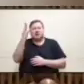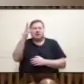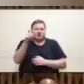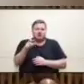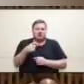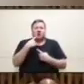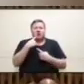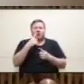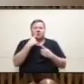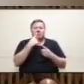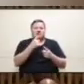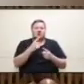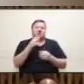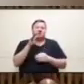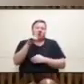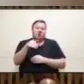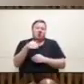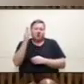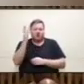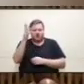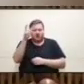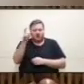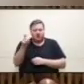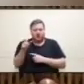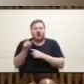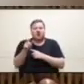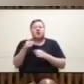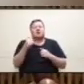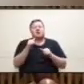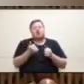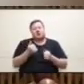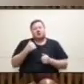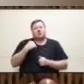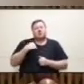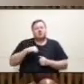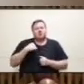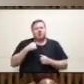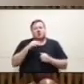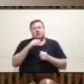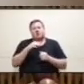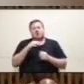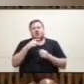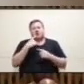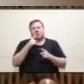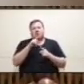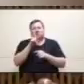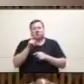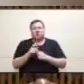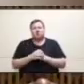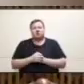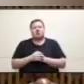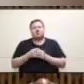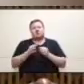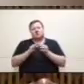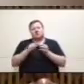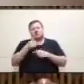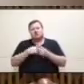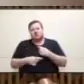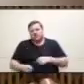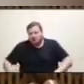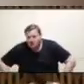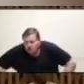comment. After the speaker, I will allow municipality to answer all the questions. Thanks, Honorable Chair. I'm